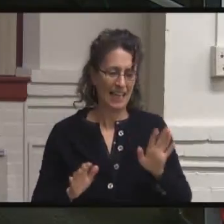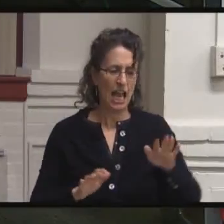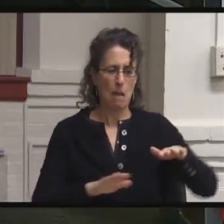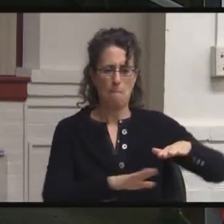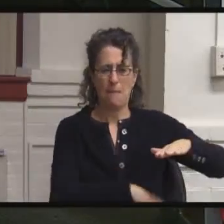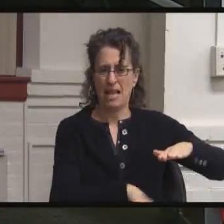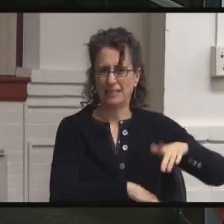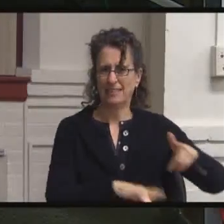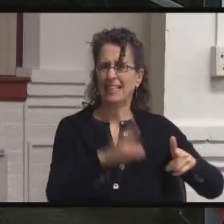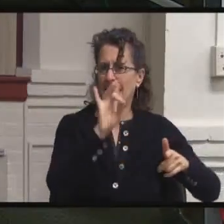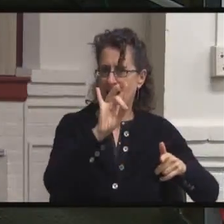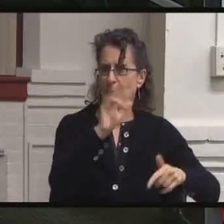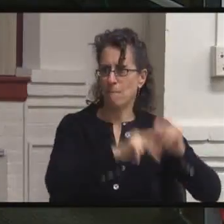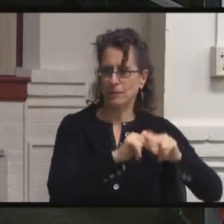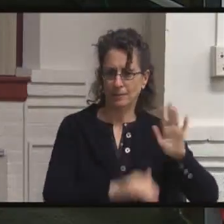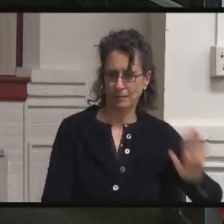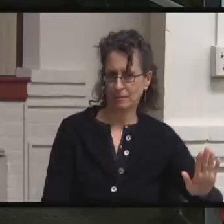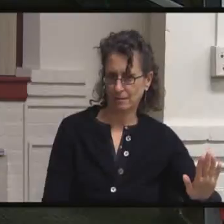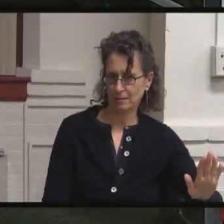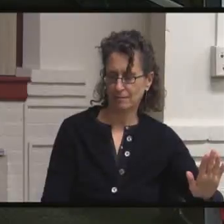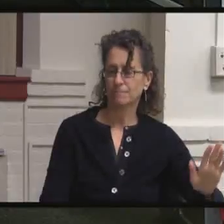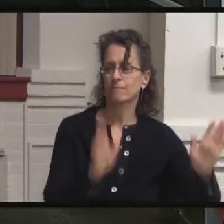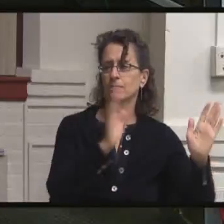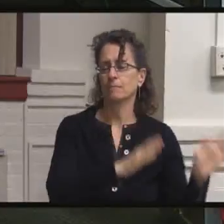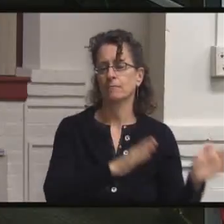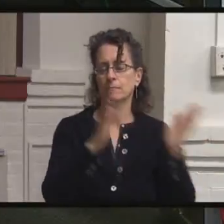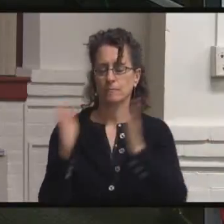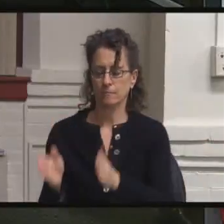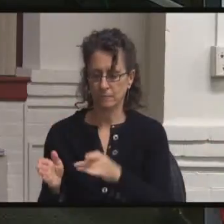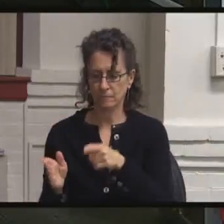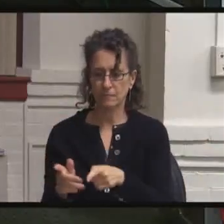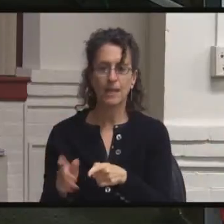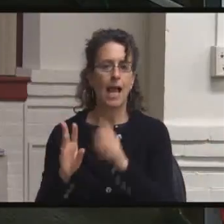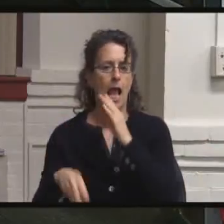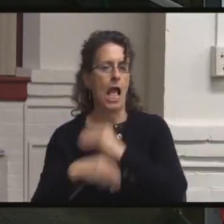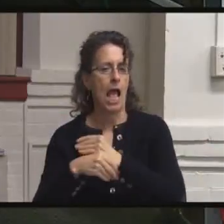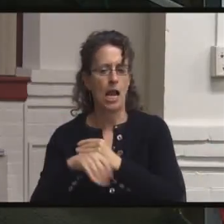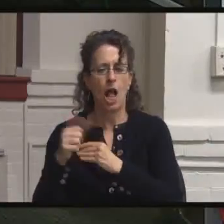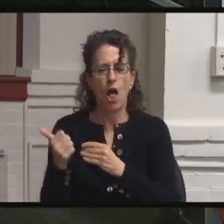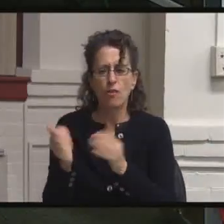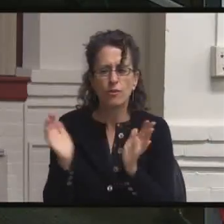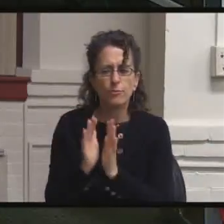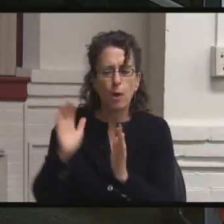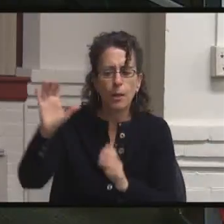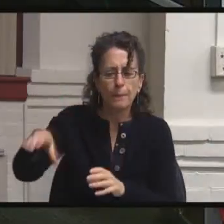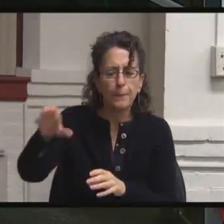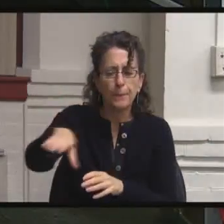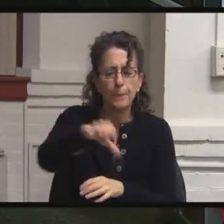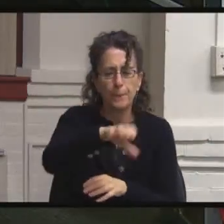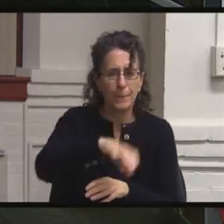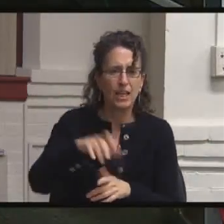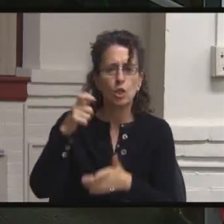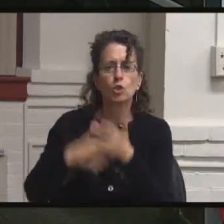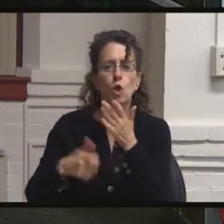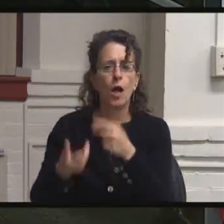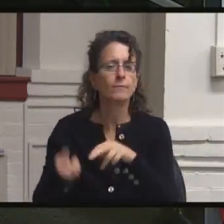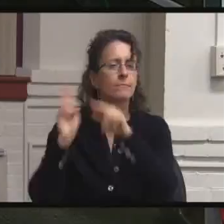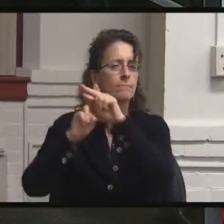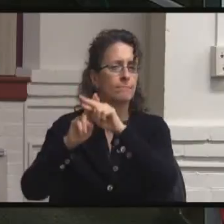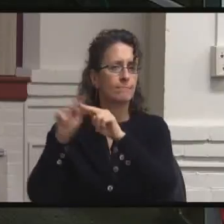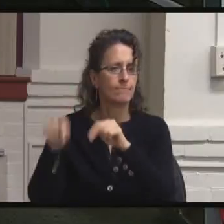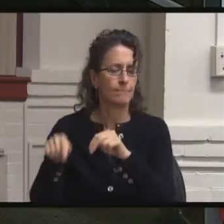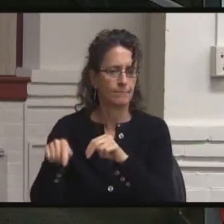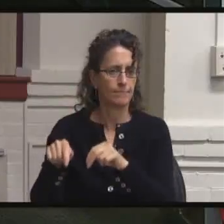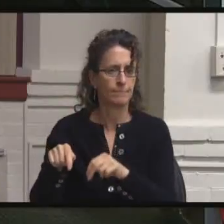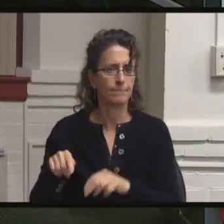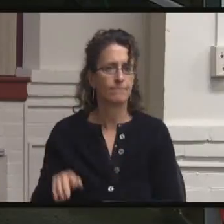that's itemized for you here. There are potential costs if we are to go forward with an analysis of